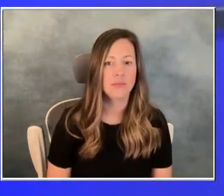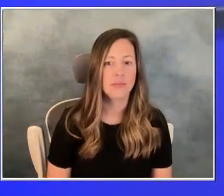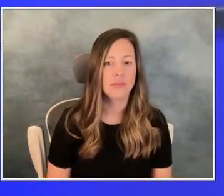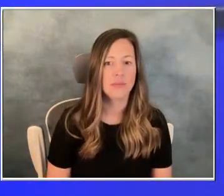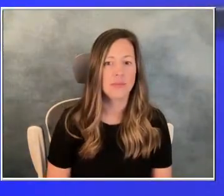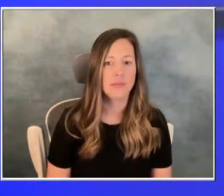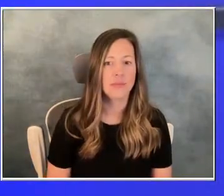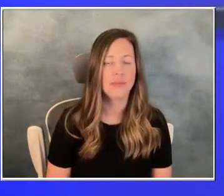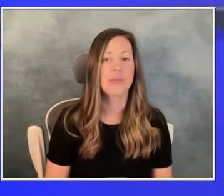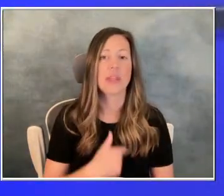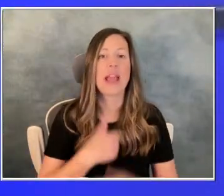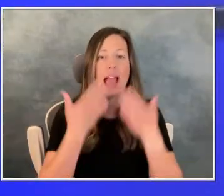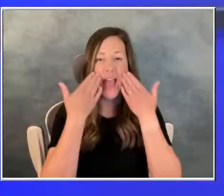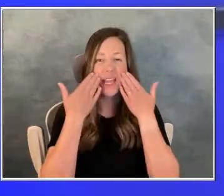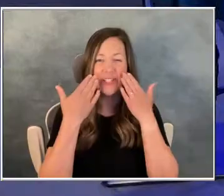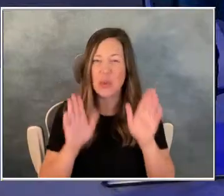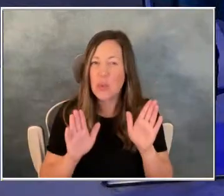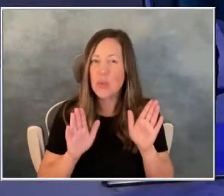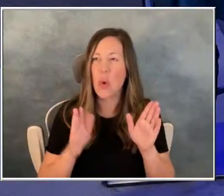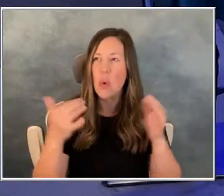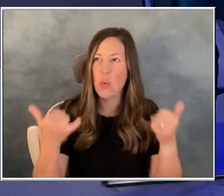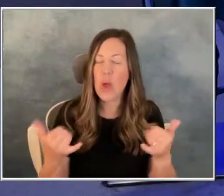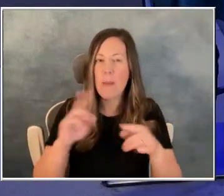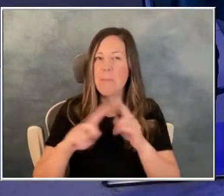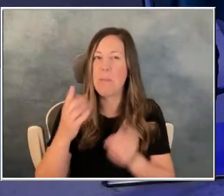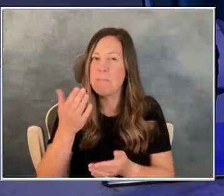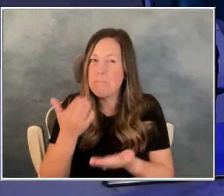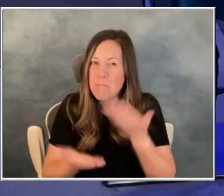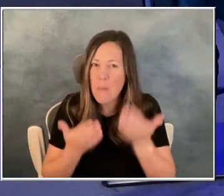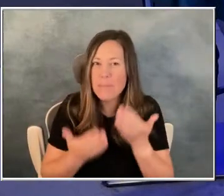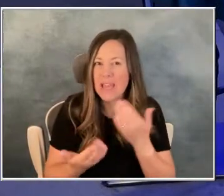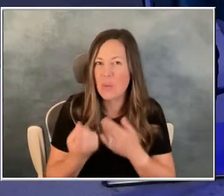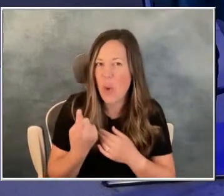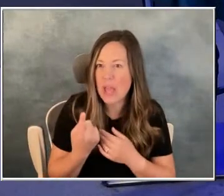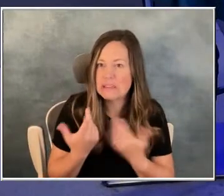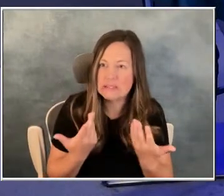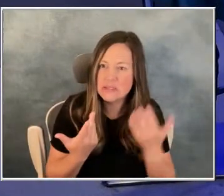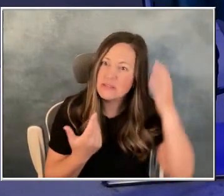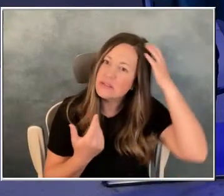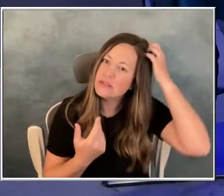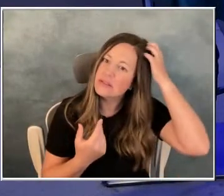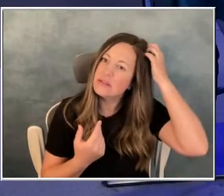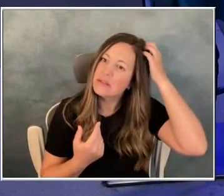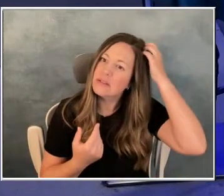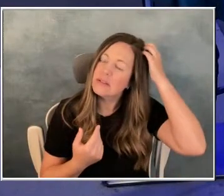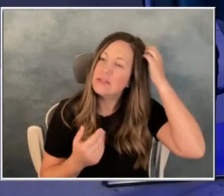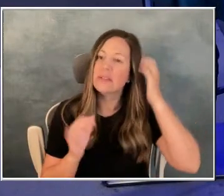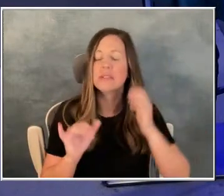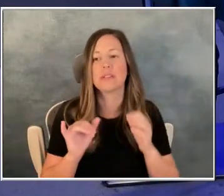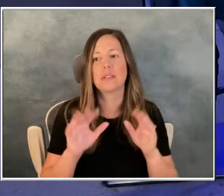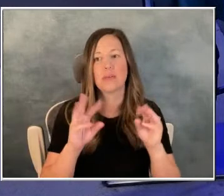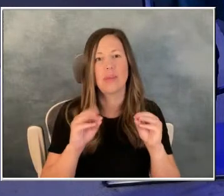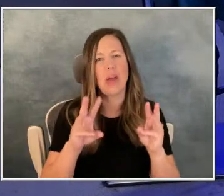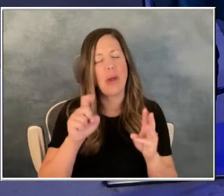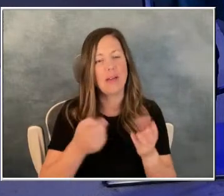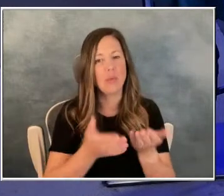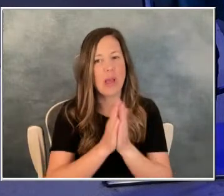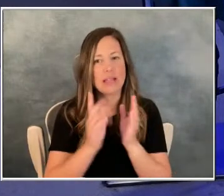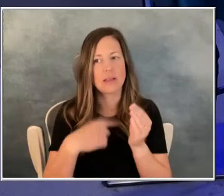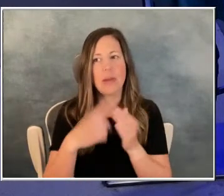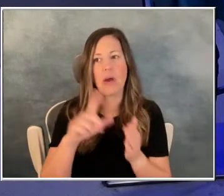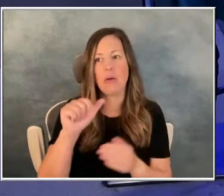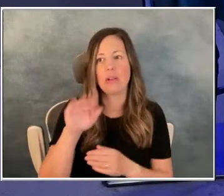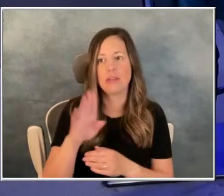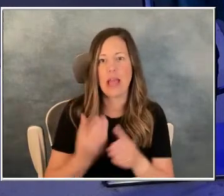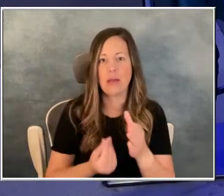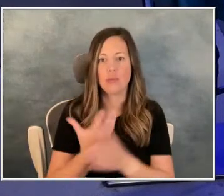There is probably one. Wow. Okay. So that's always, and you have, I got to ask you about lab-grown skin. That sounds so